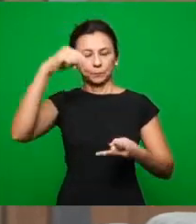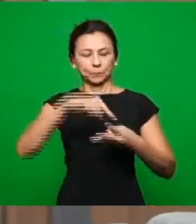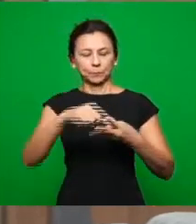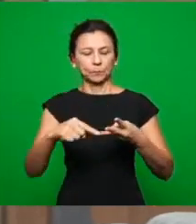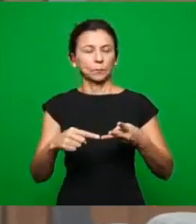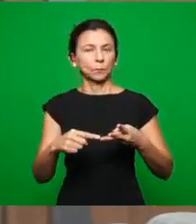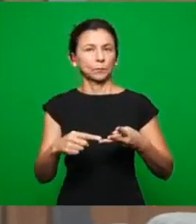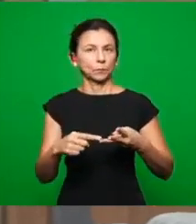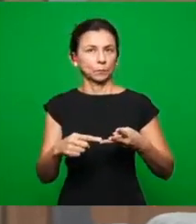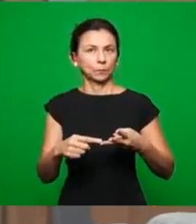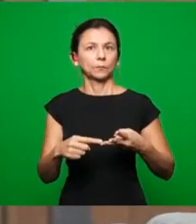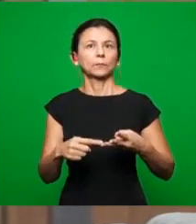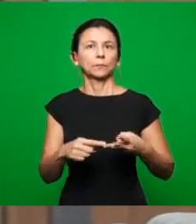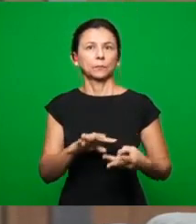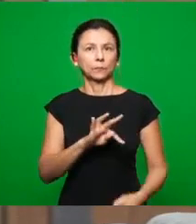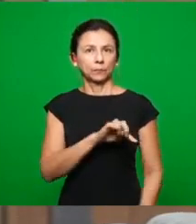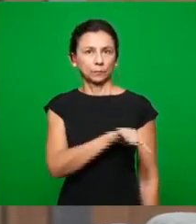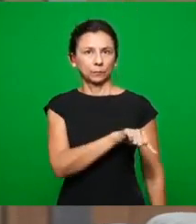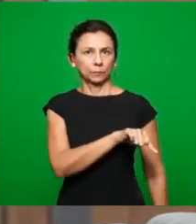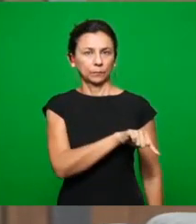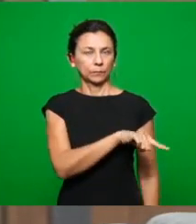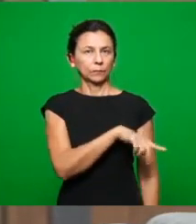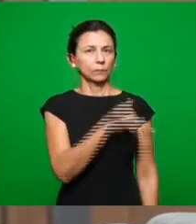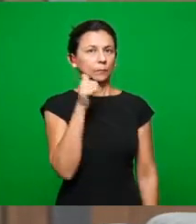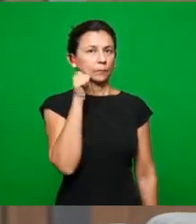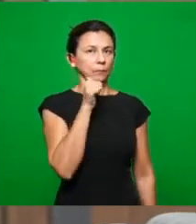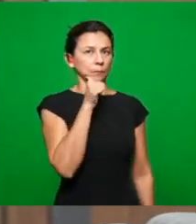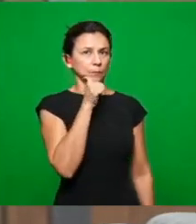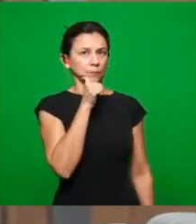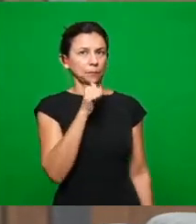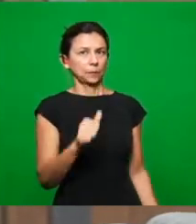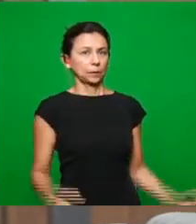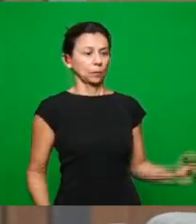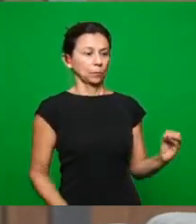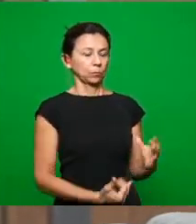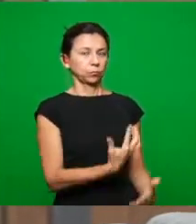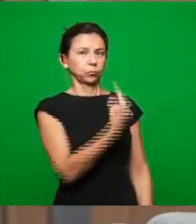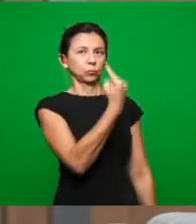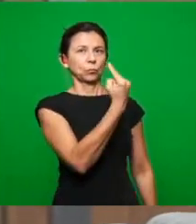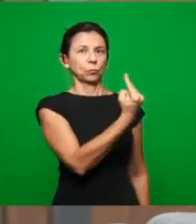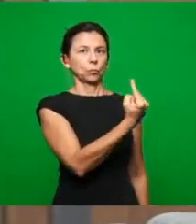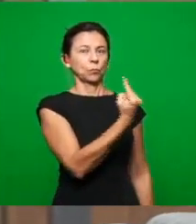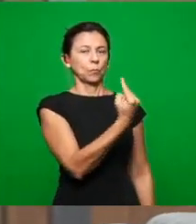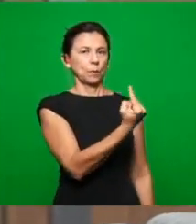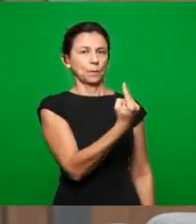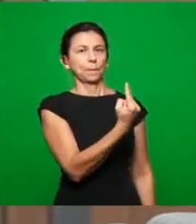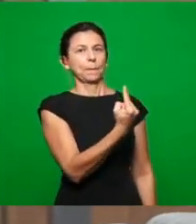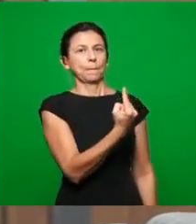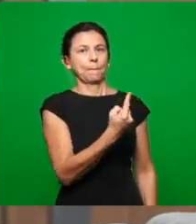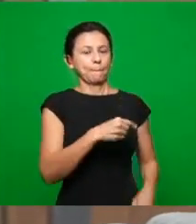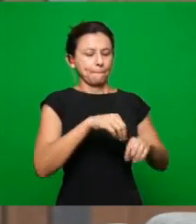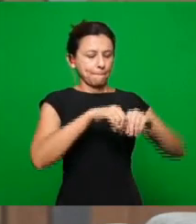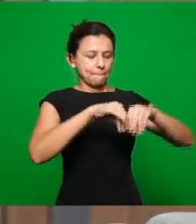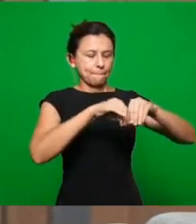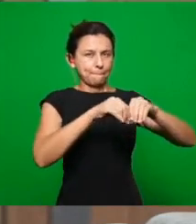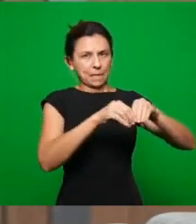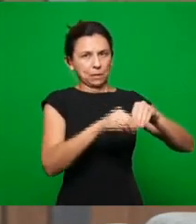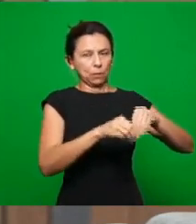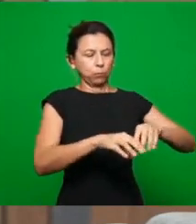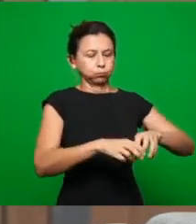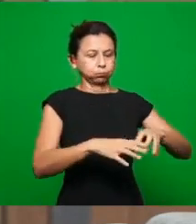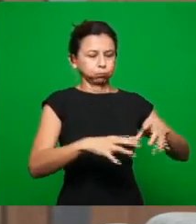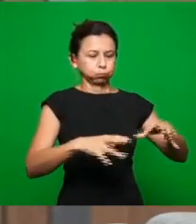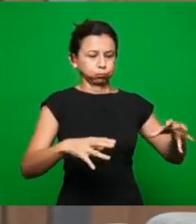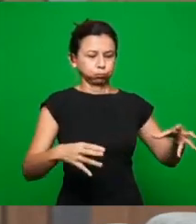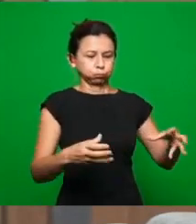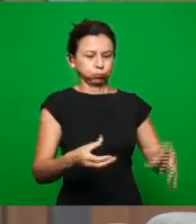Spirit. Now, so in Thyatira, a woman rises up with one measure of leaven and